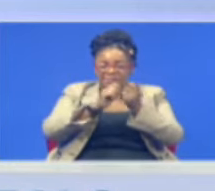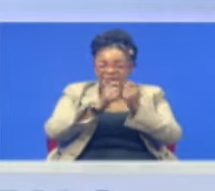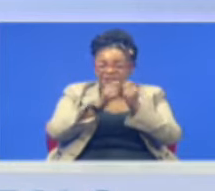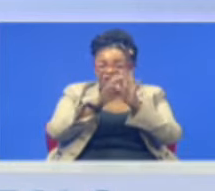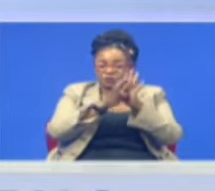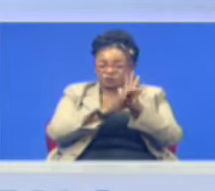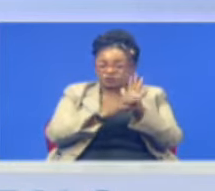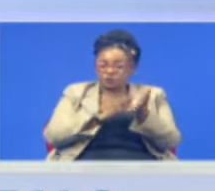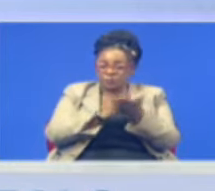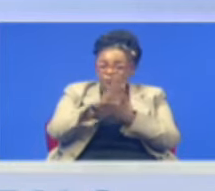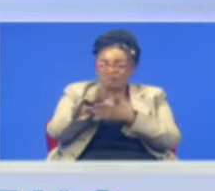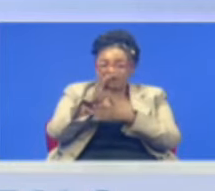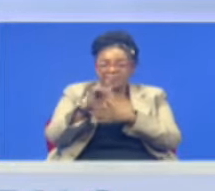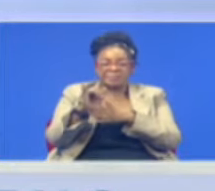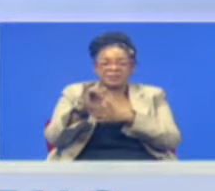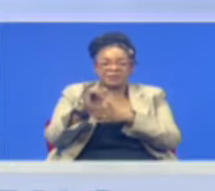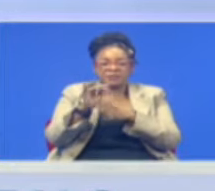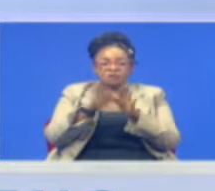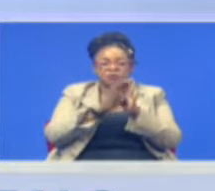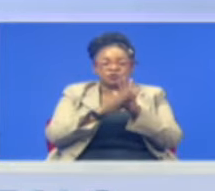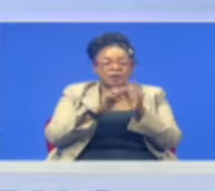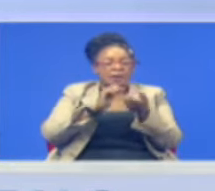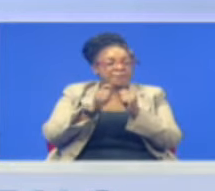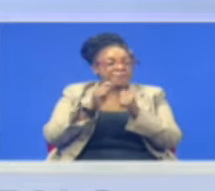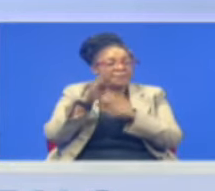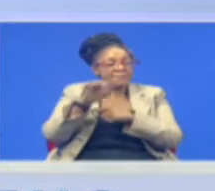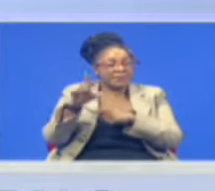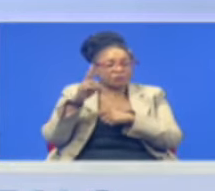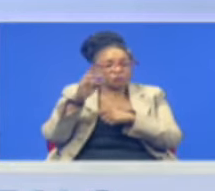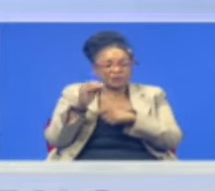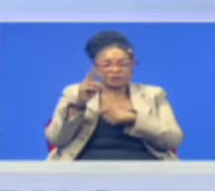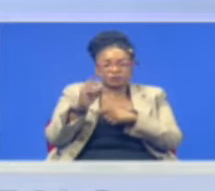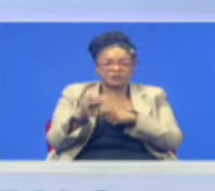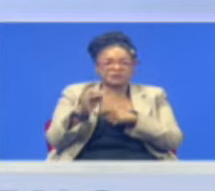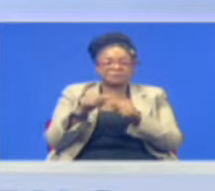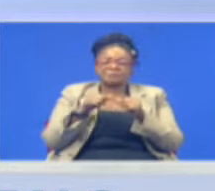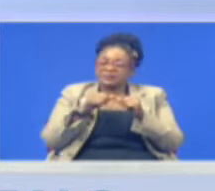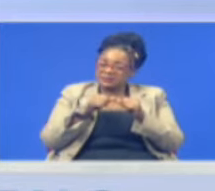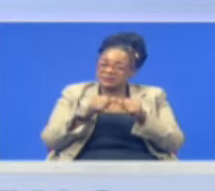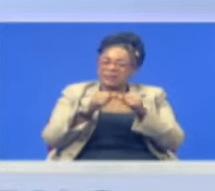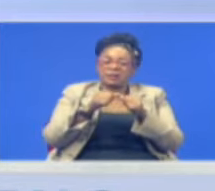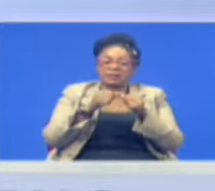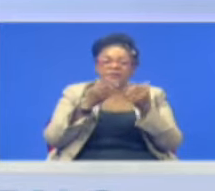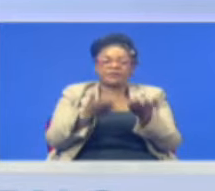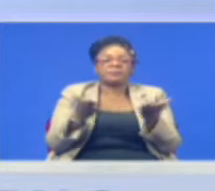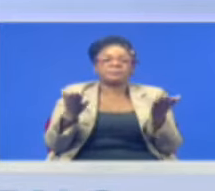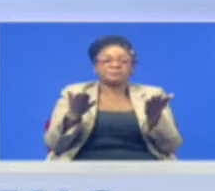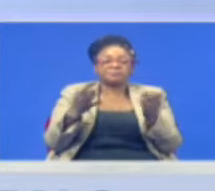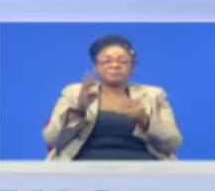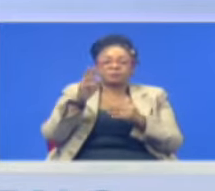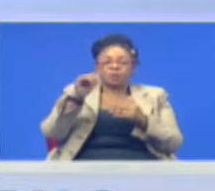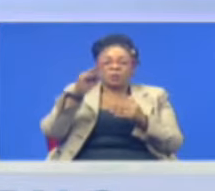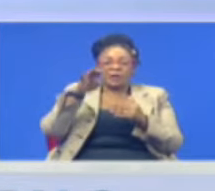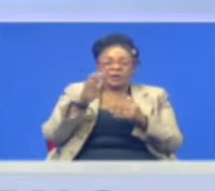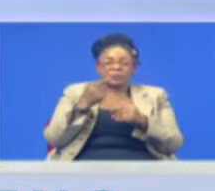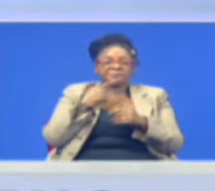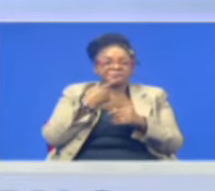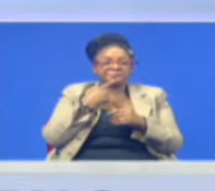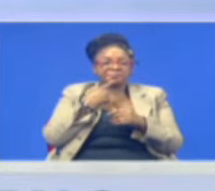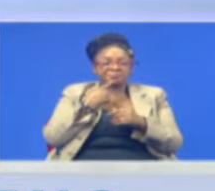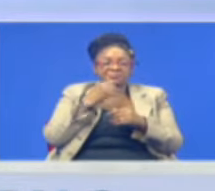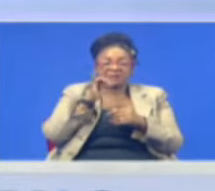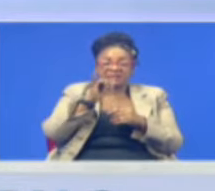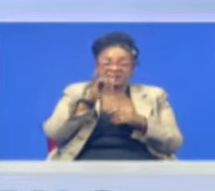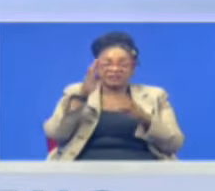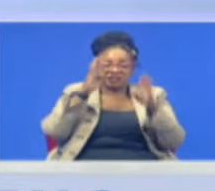constitution through the BBI Constitutional Amendment Bill 2020 is still on course. Waweru has dismissed reports that the initiative